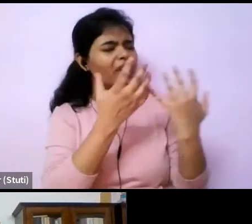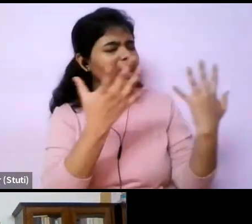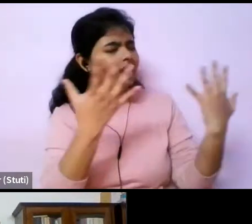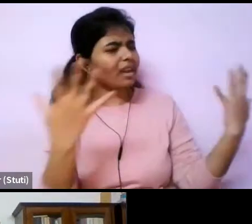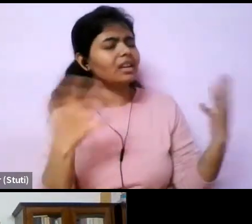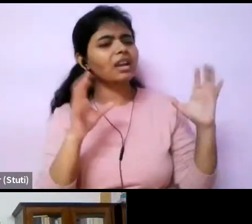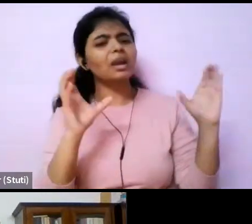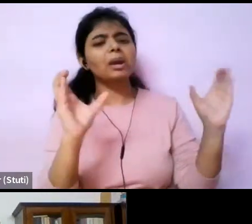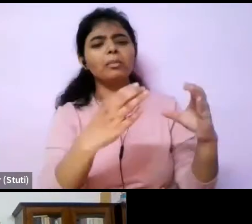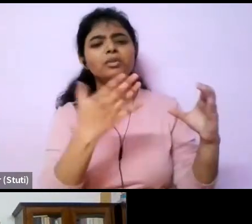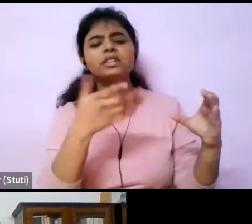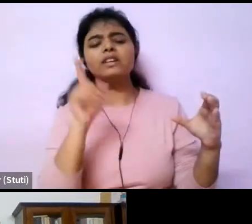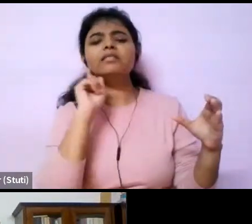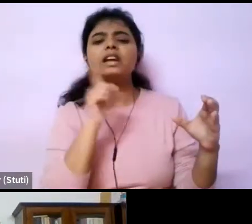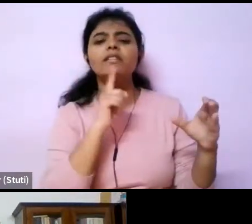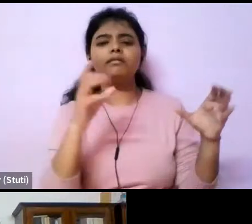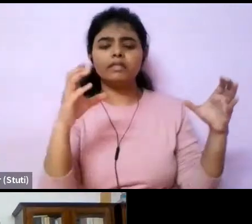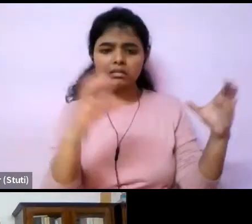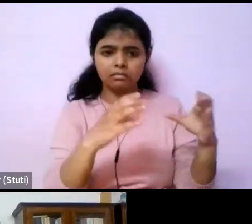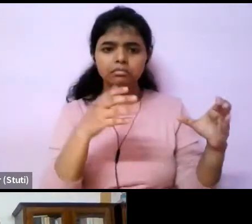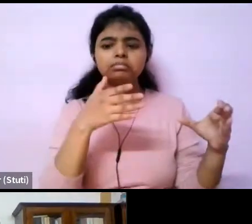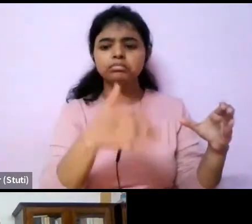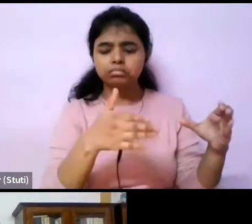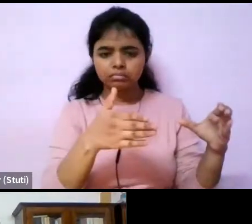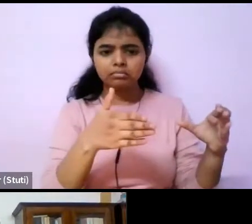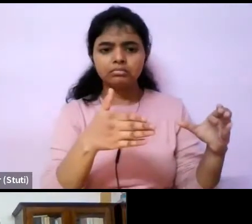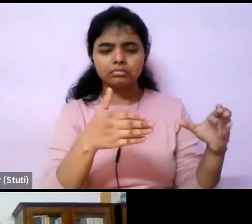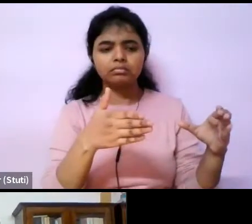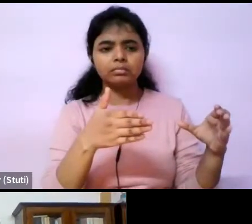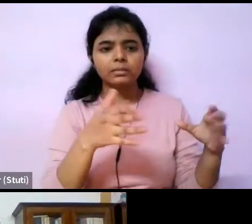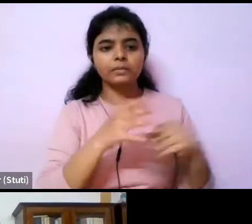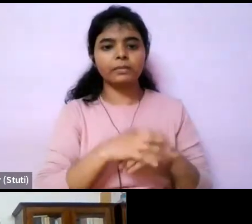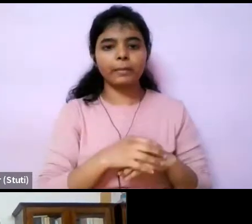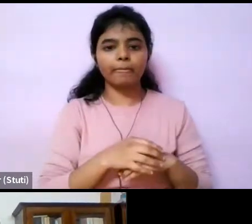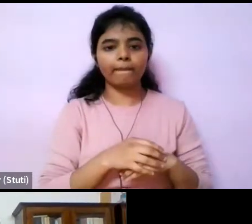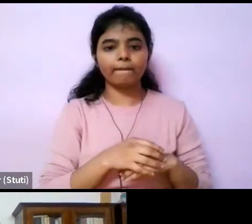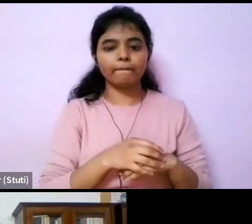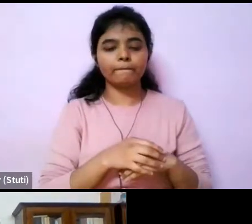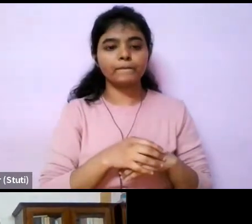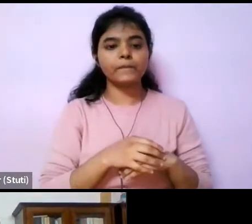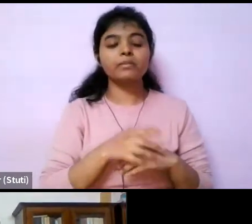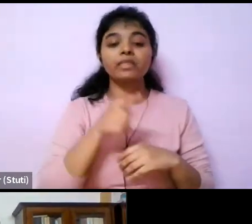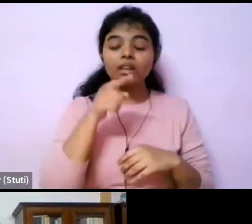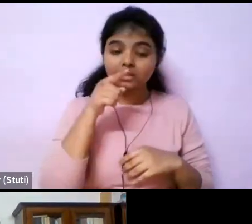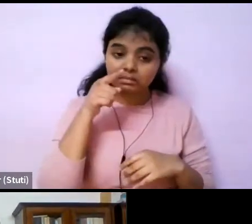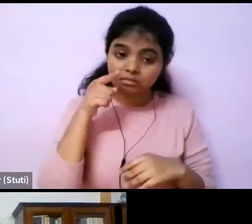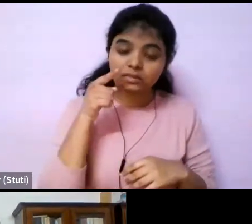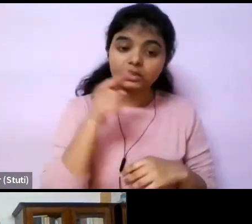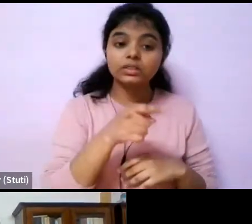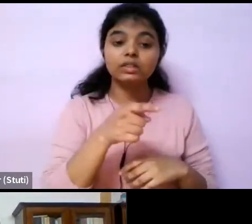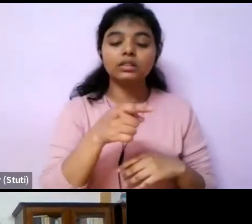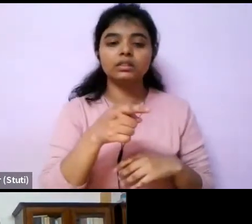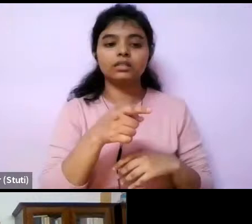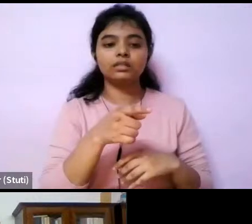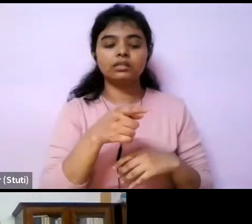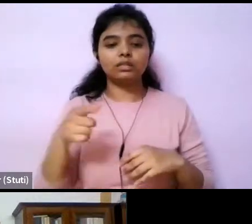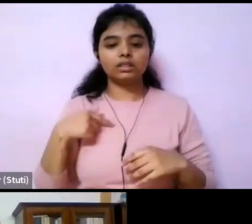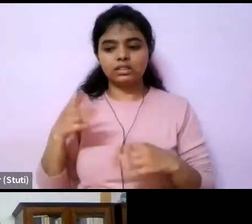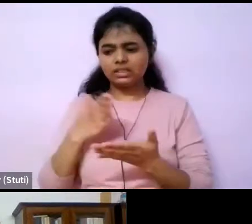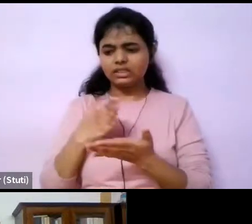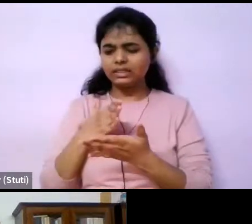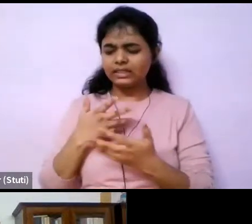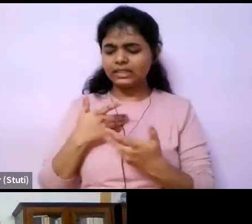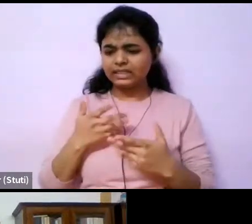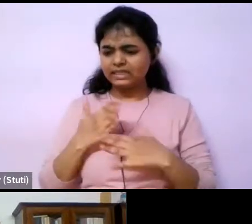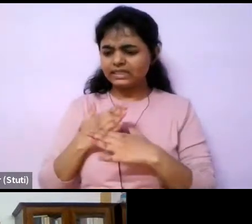of a community which is going to take him places. And he is resisting both as an